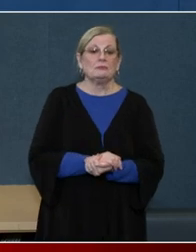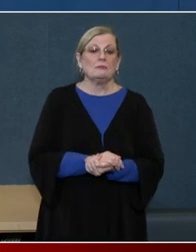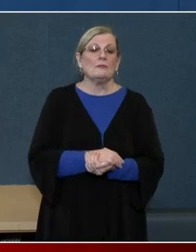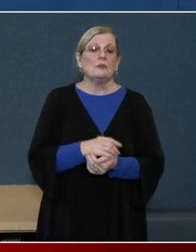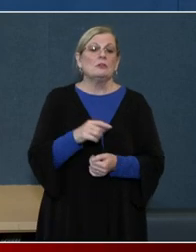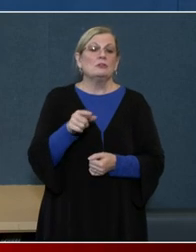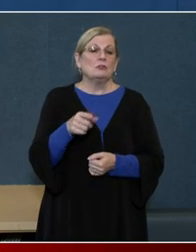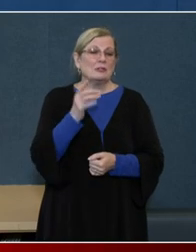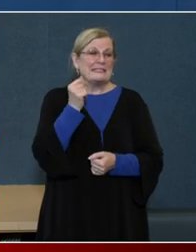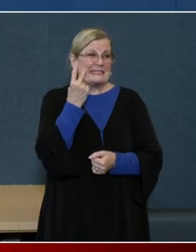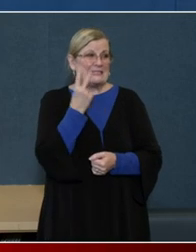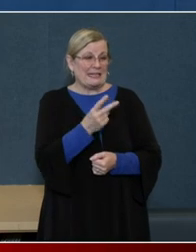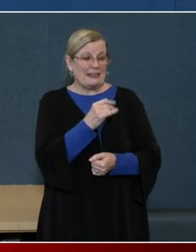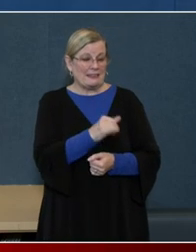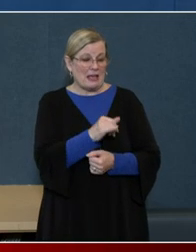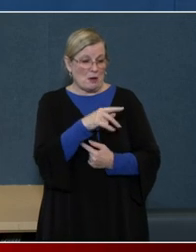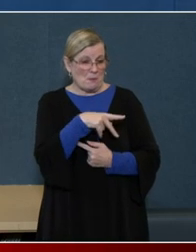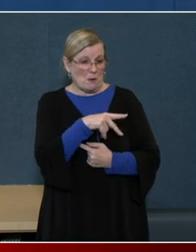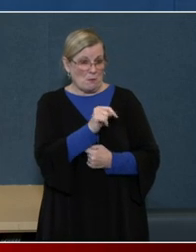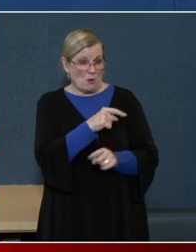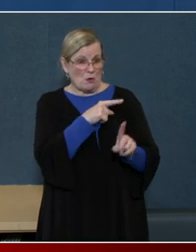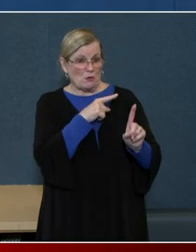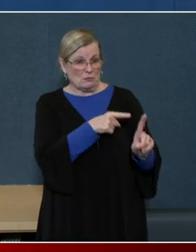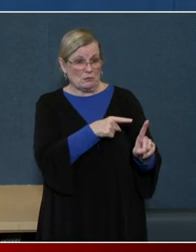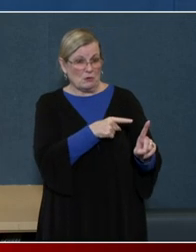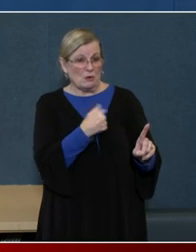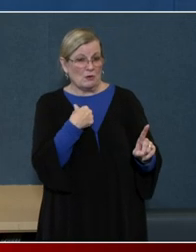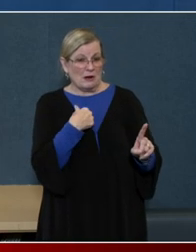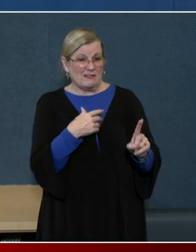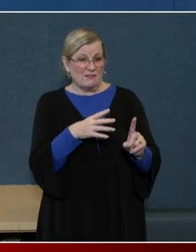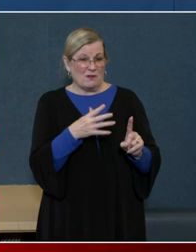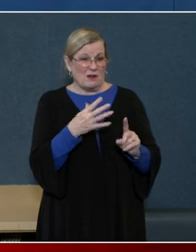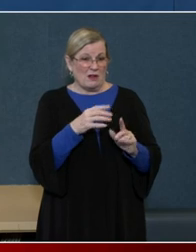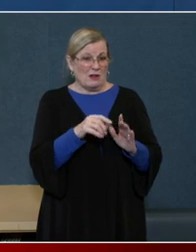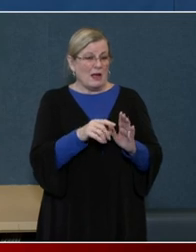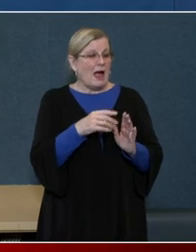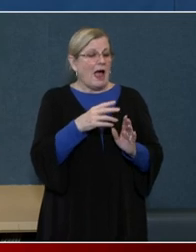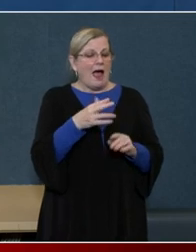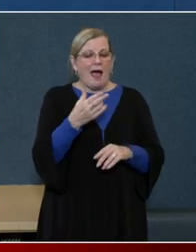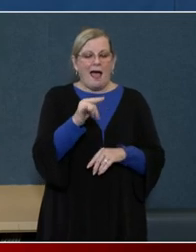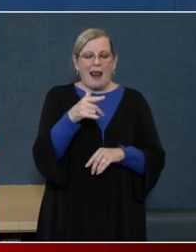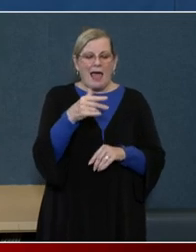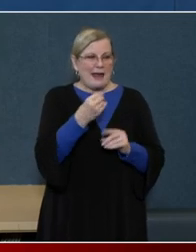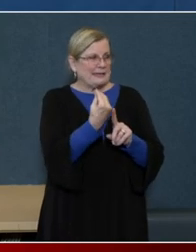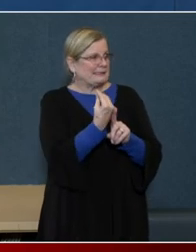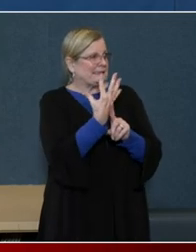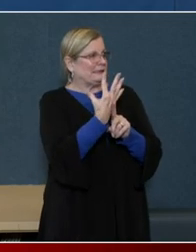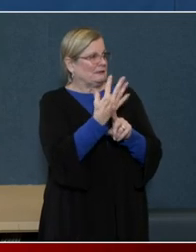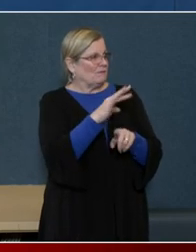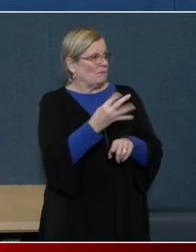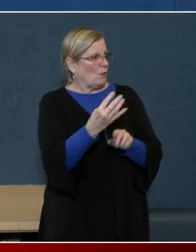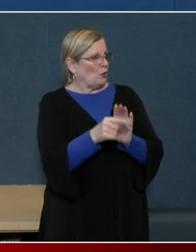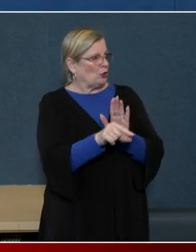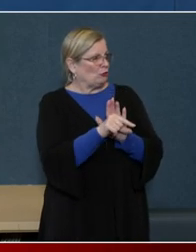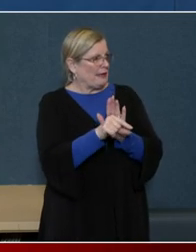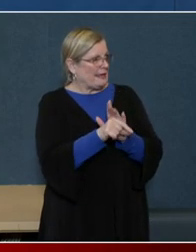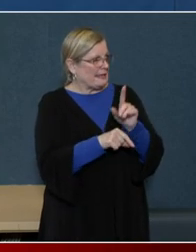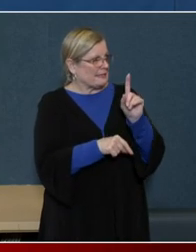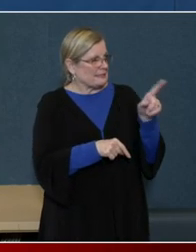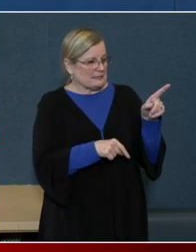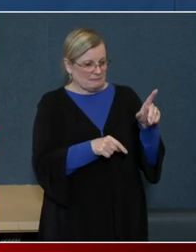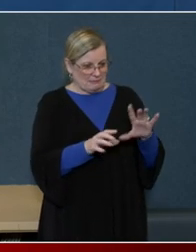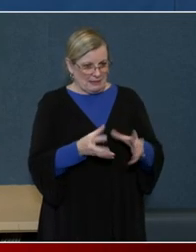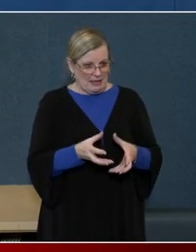see in this example, we highlight in a fourth grade cohort in a classroom what happens if a teacher